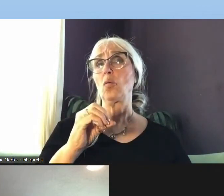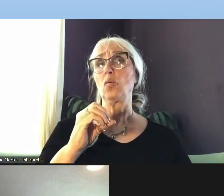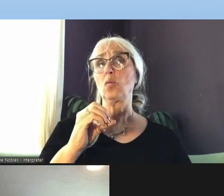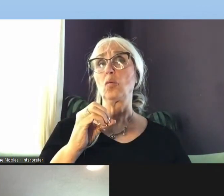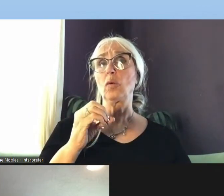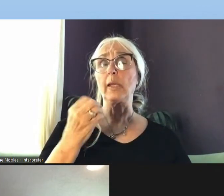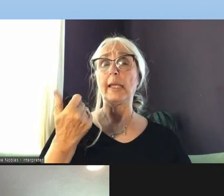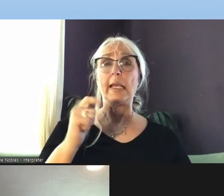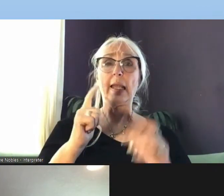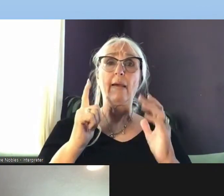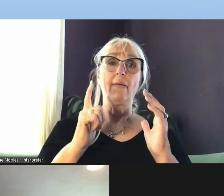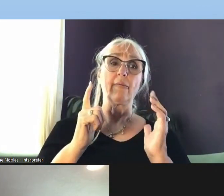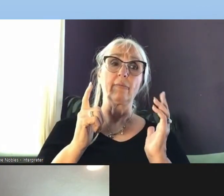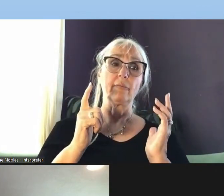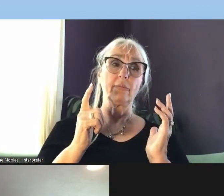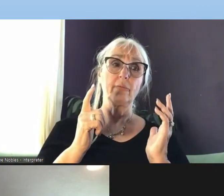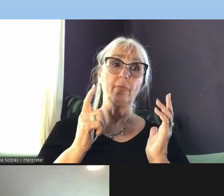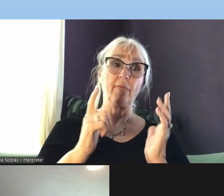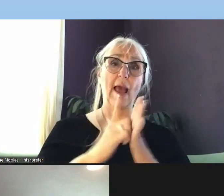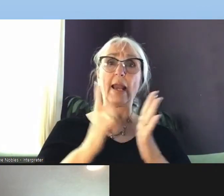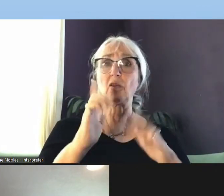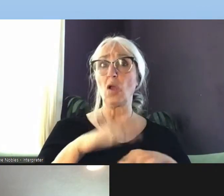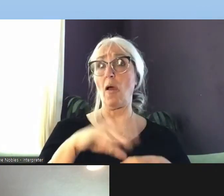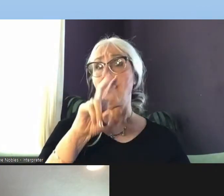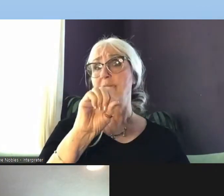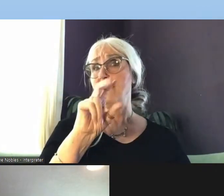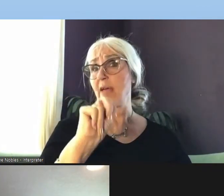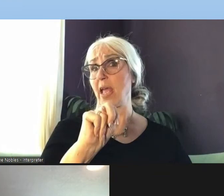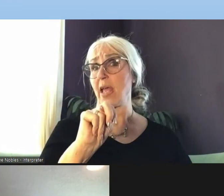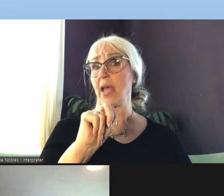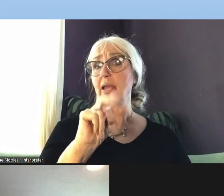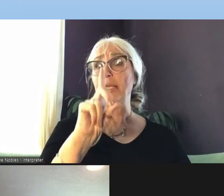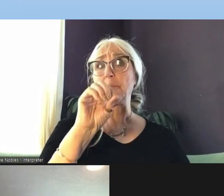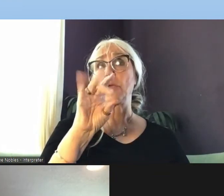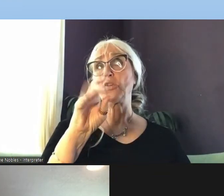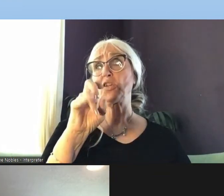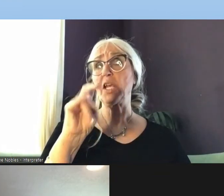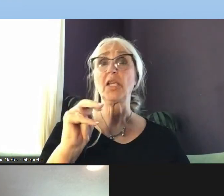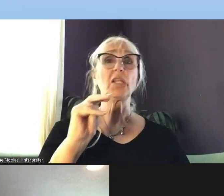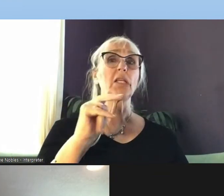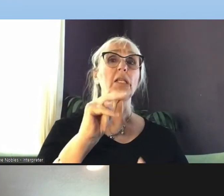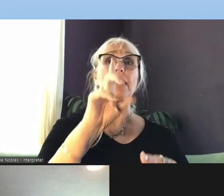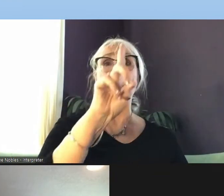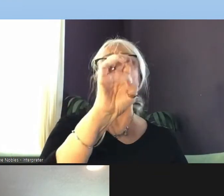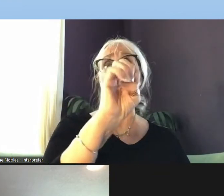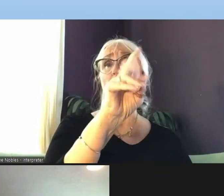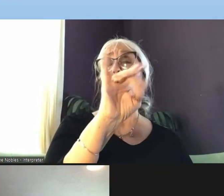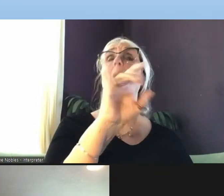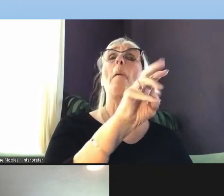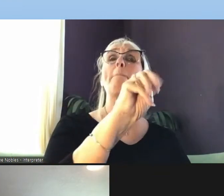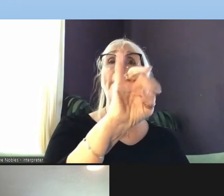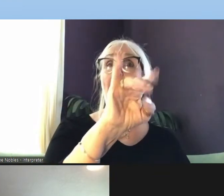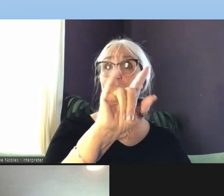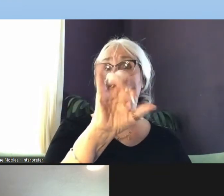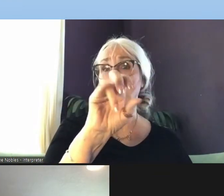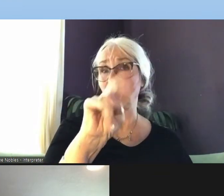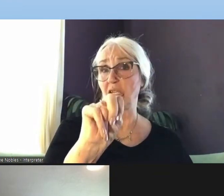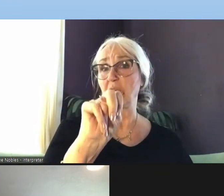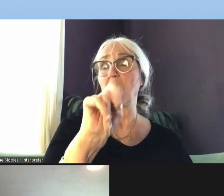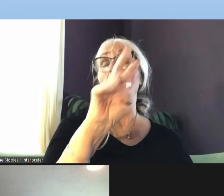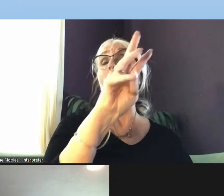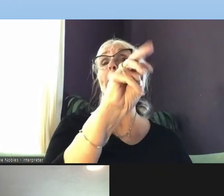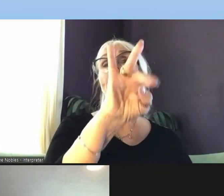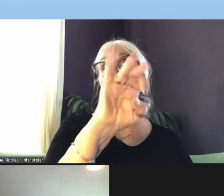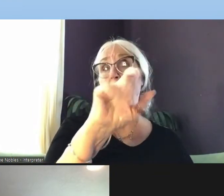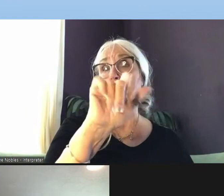or depreciation on that van. Do we, I mean, do you charge mileage or depreciation on that? No, that would be,